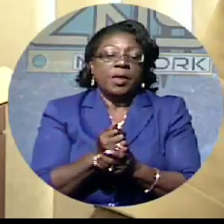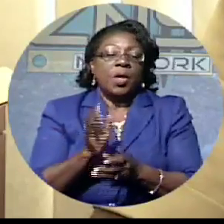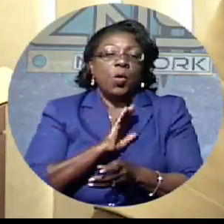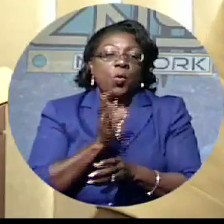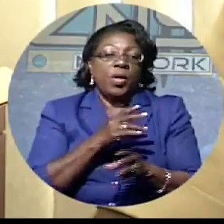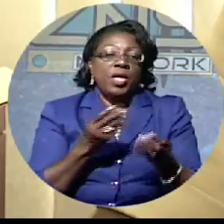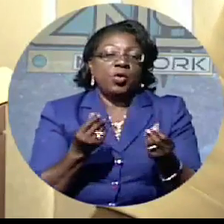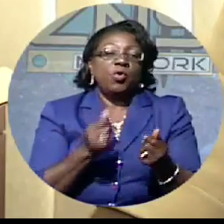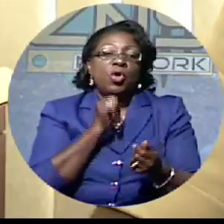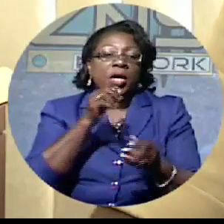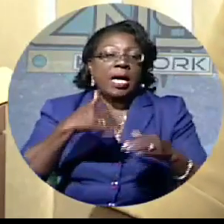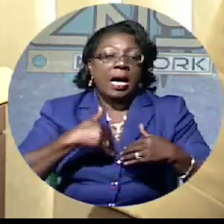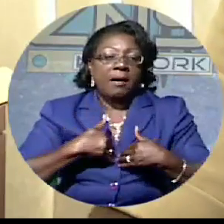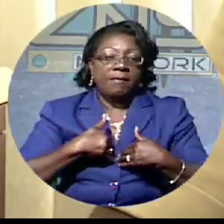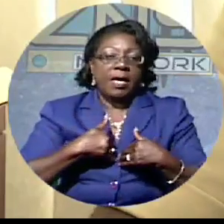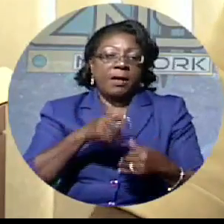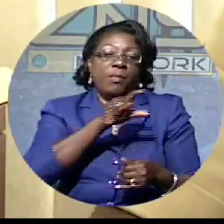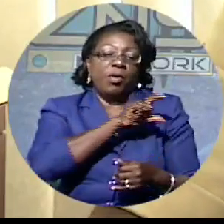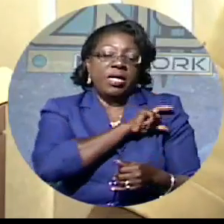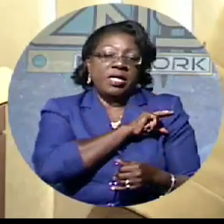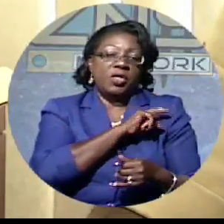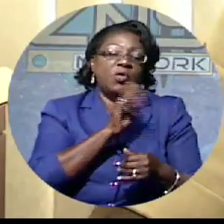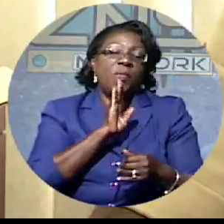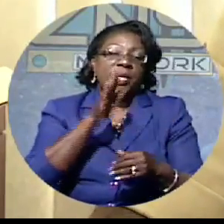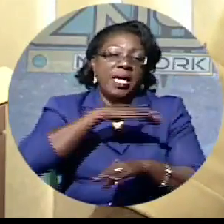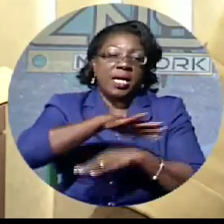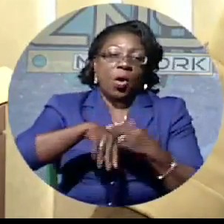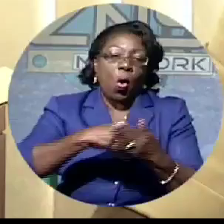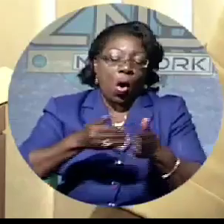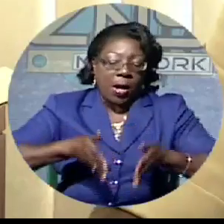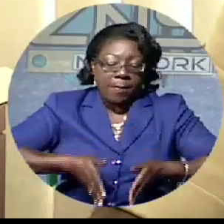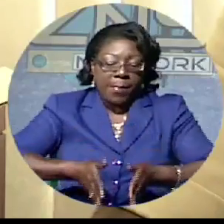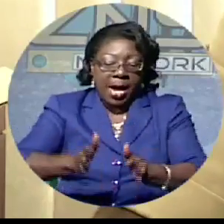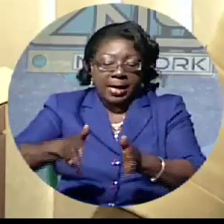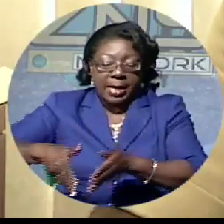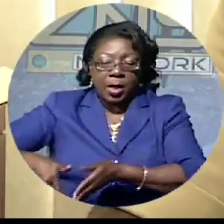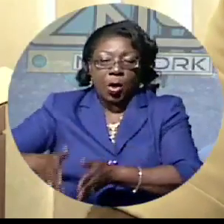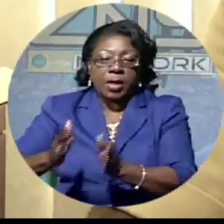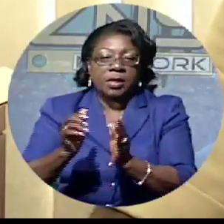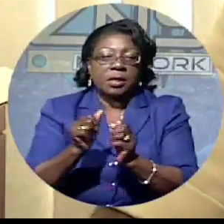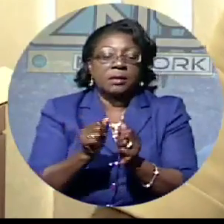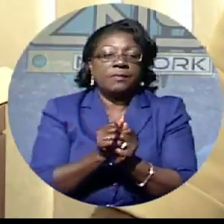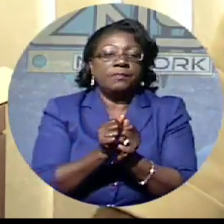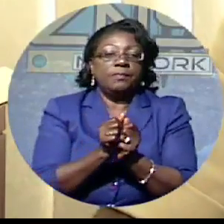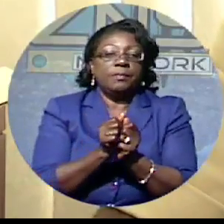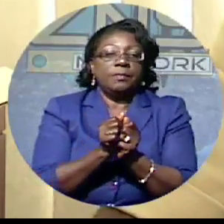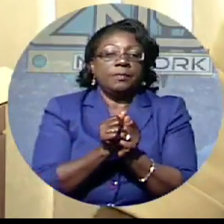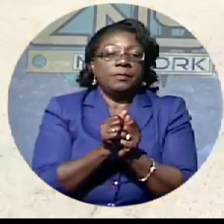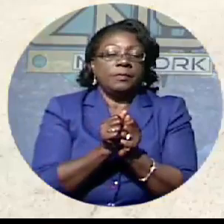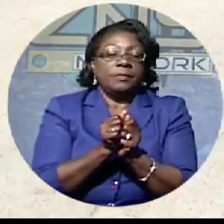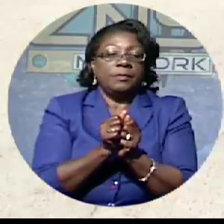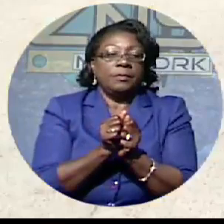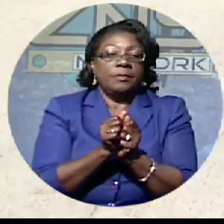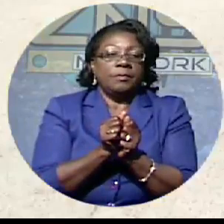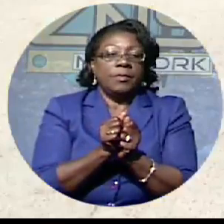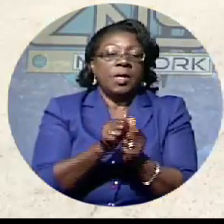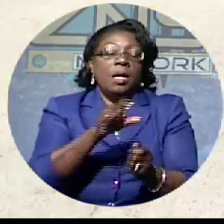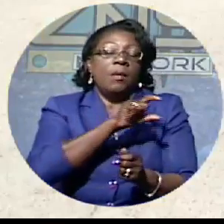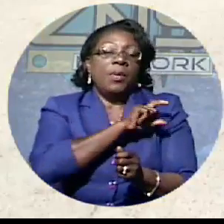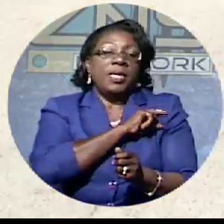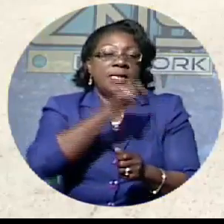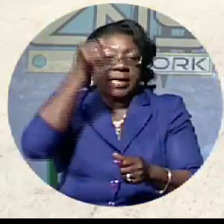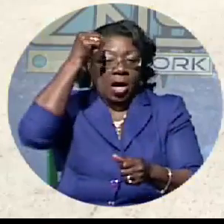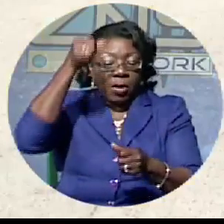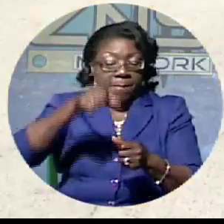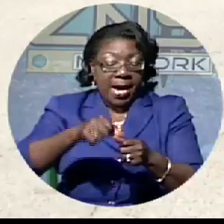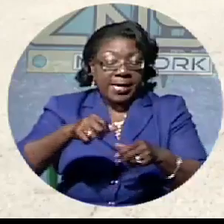We do not have a policeman to post up to on the interior of every parking lot. Police are